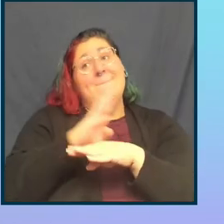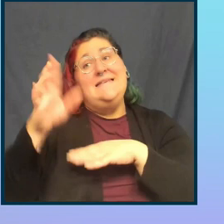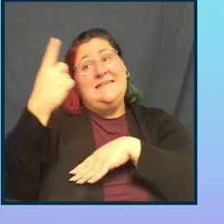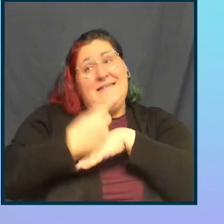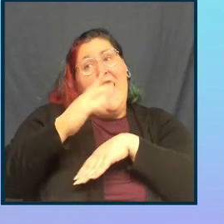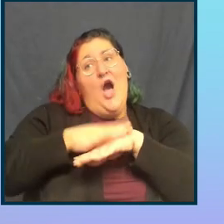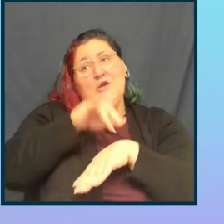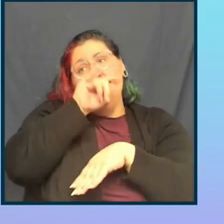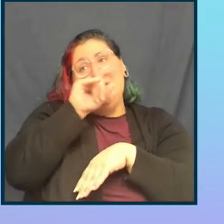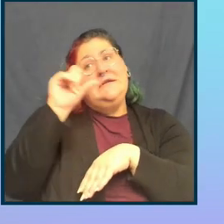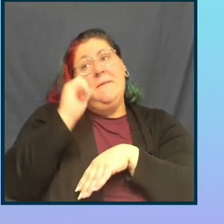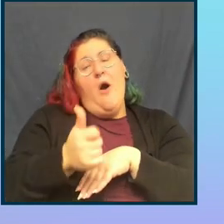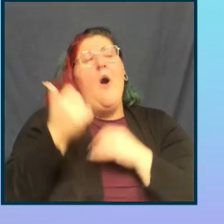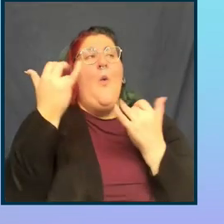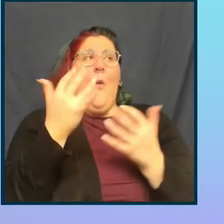tomorrow.